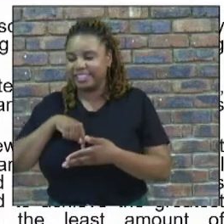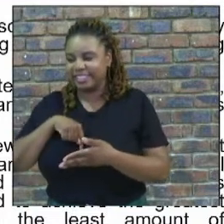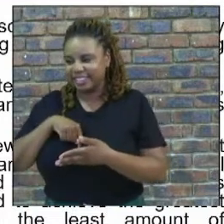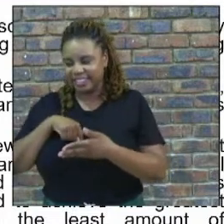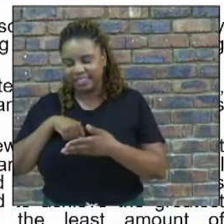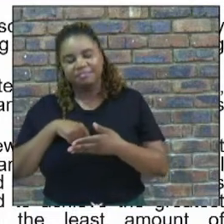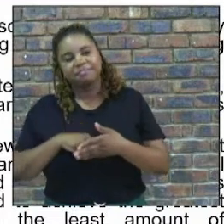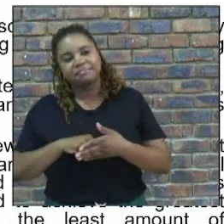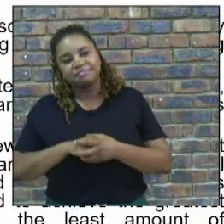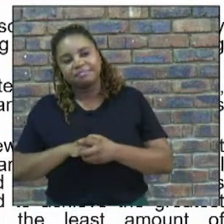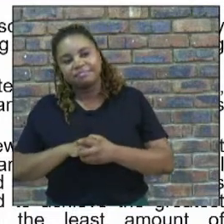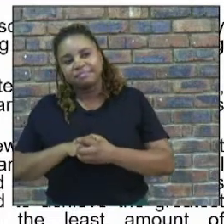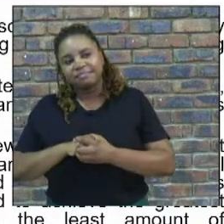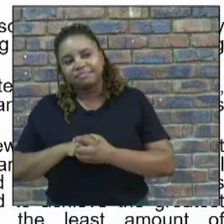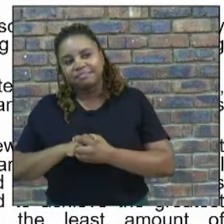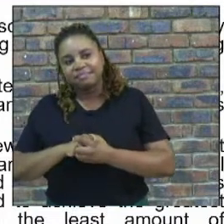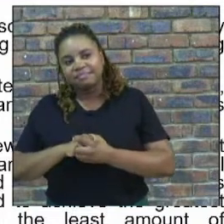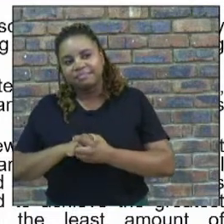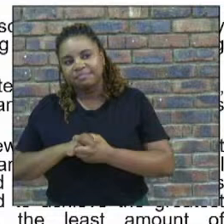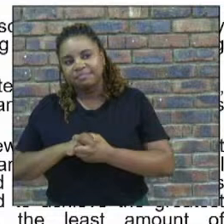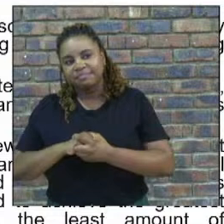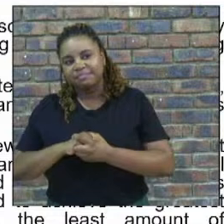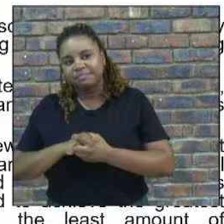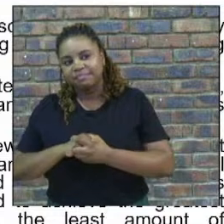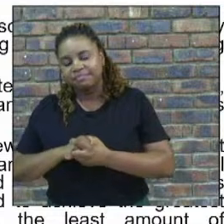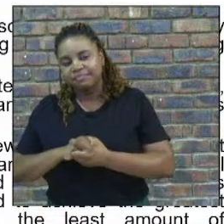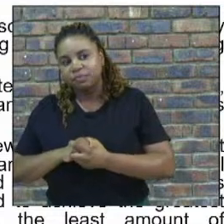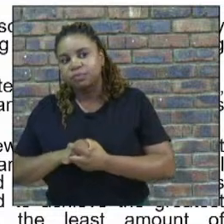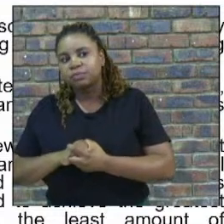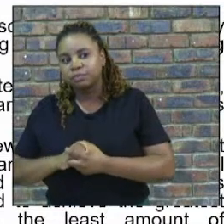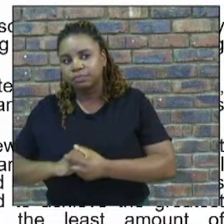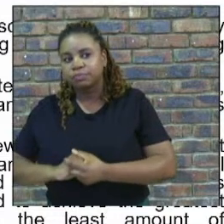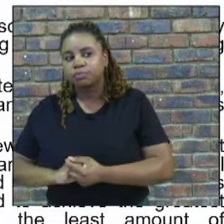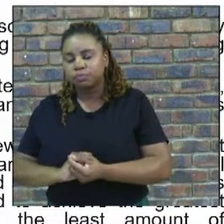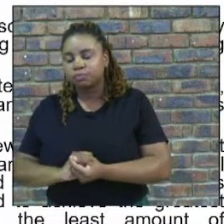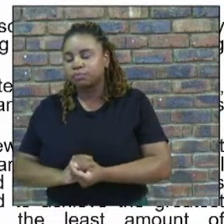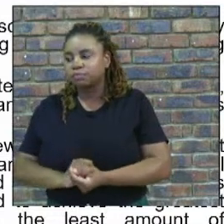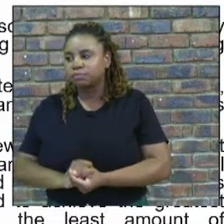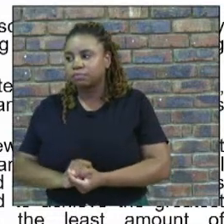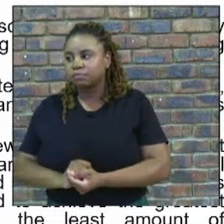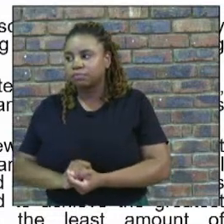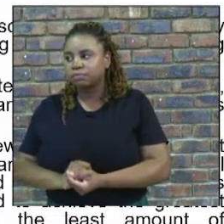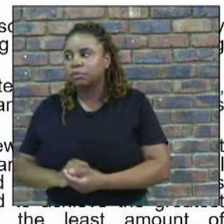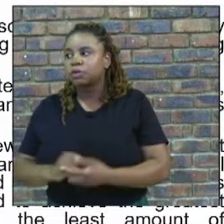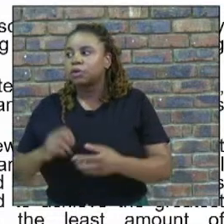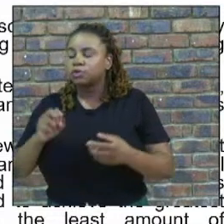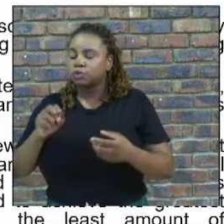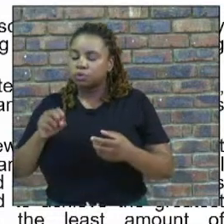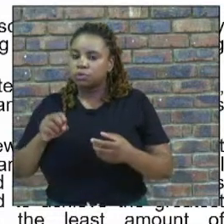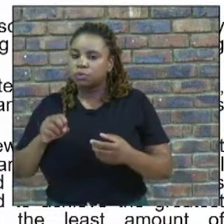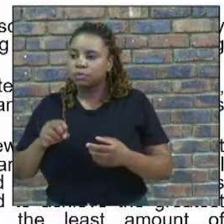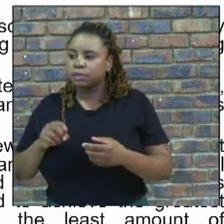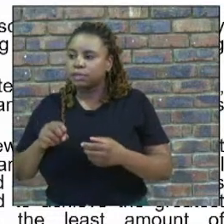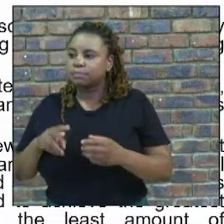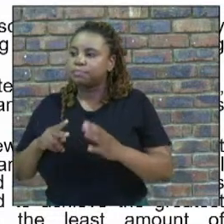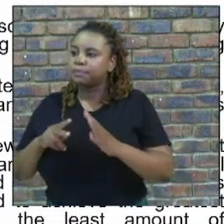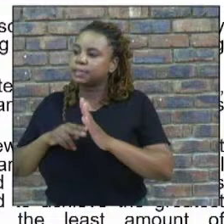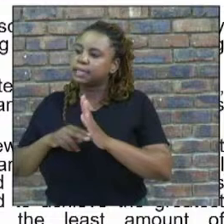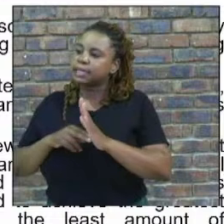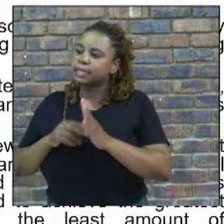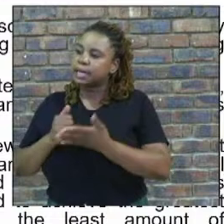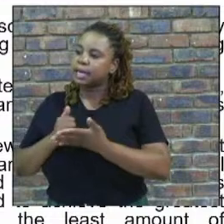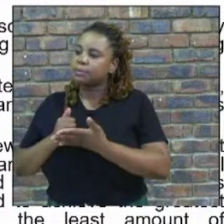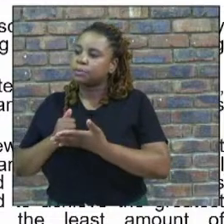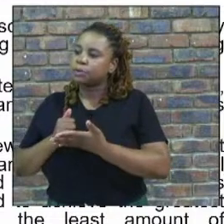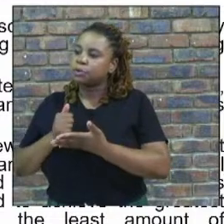to also have advantage as a country in terms of pricing and other things around this as well.